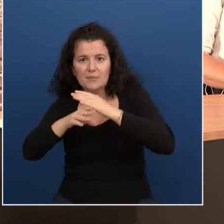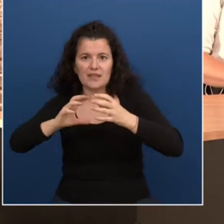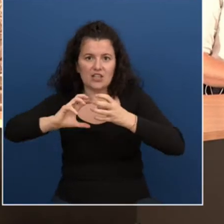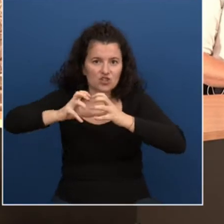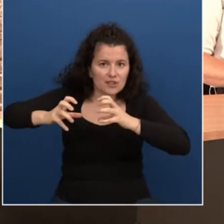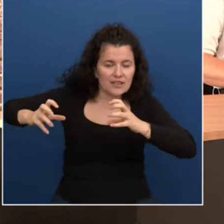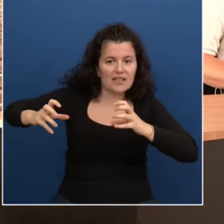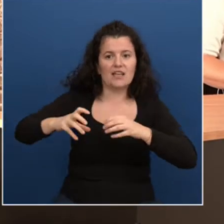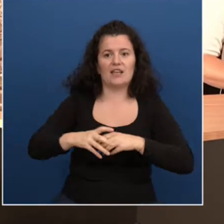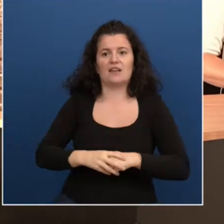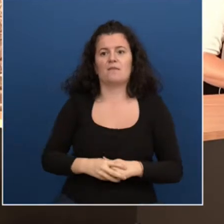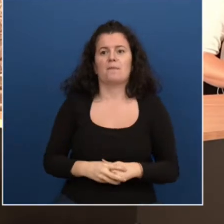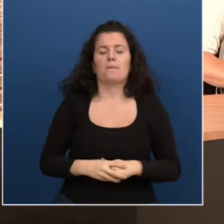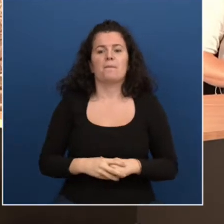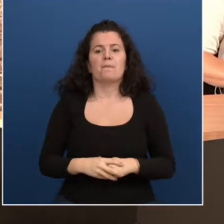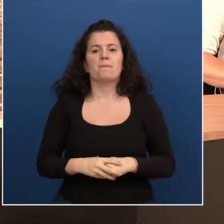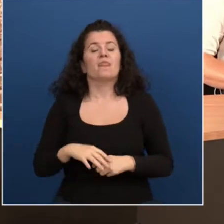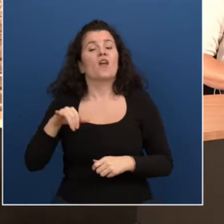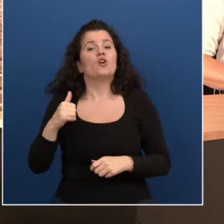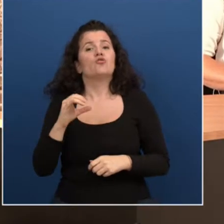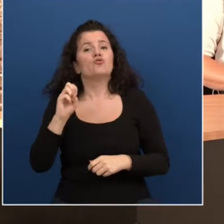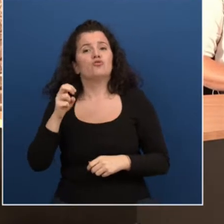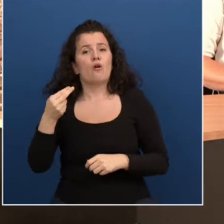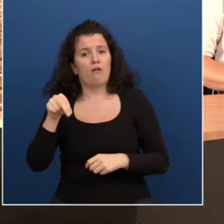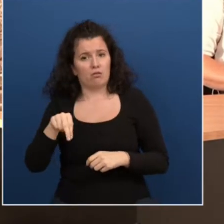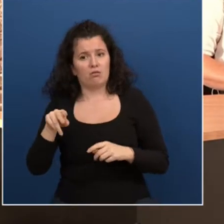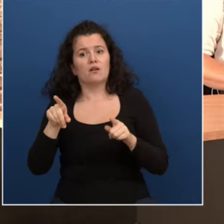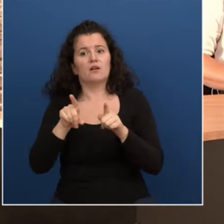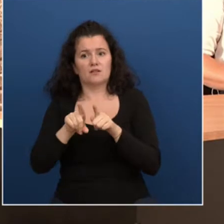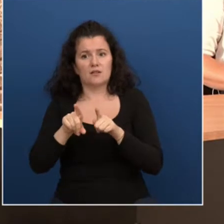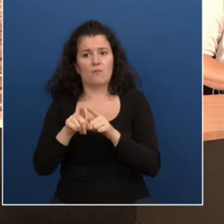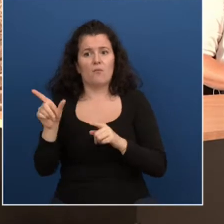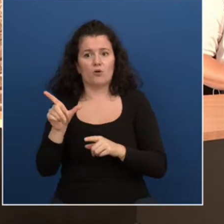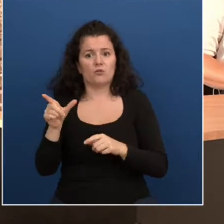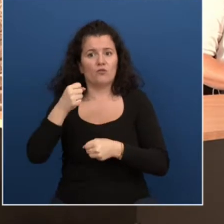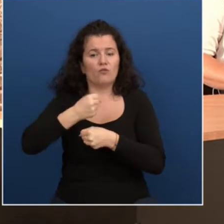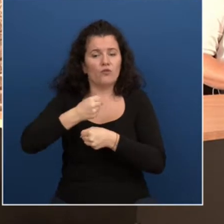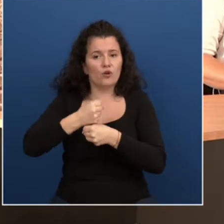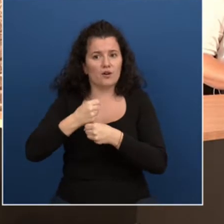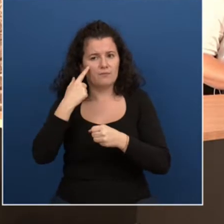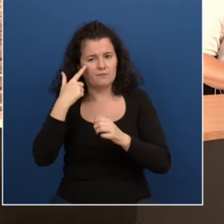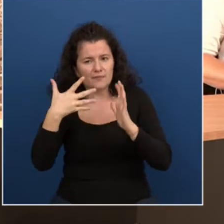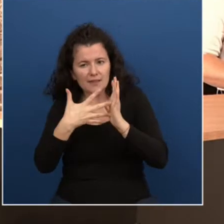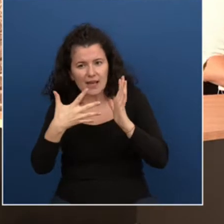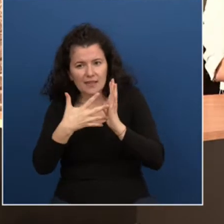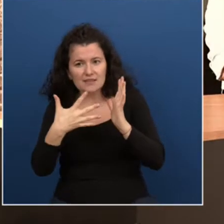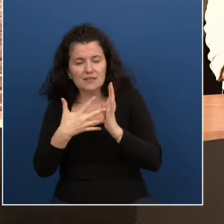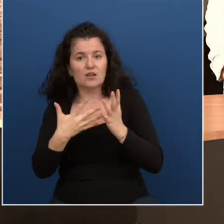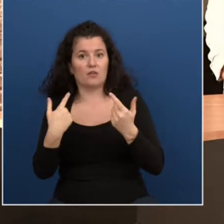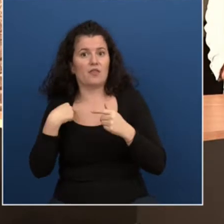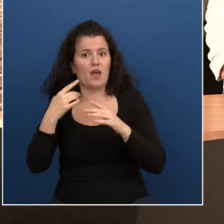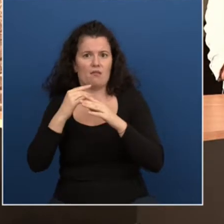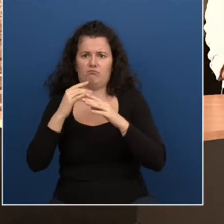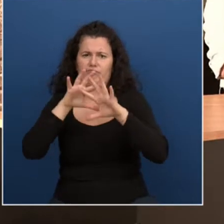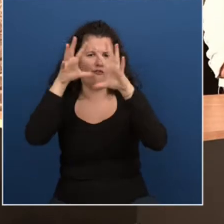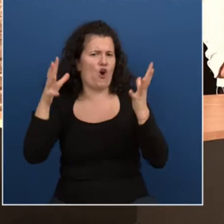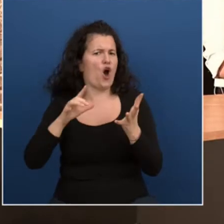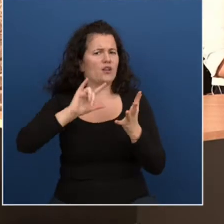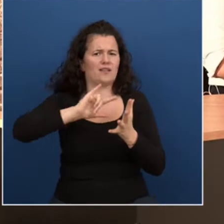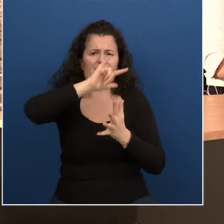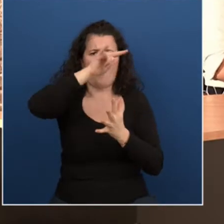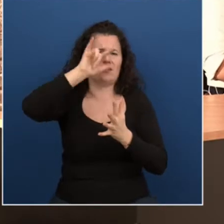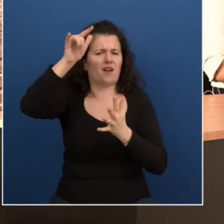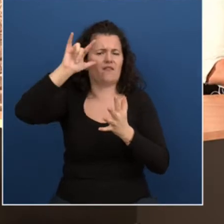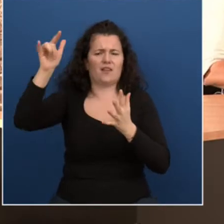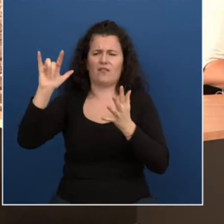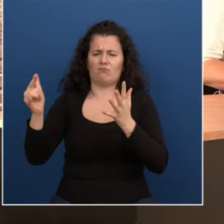both Jacqueline and John are globetrotters. They have seen a lot of the world. But John is a